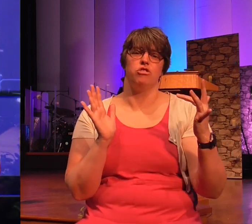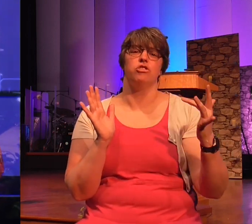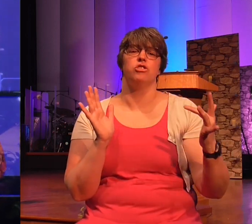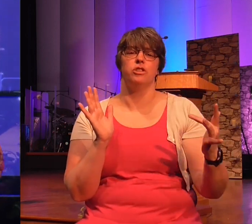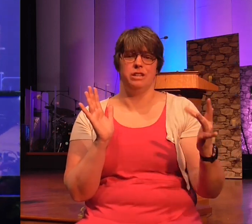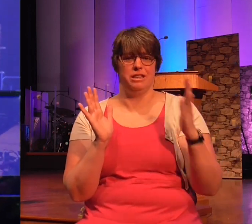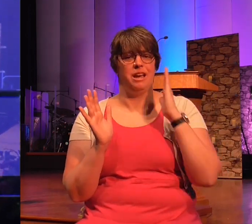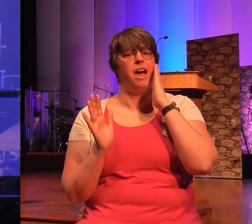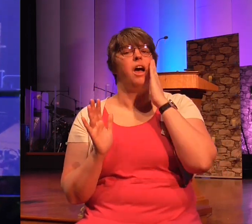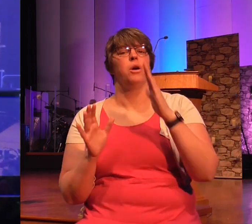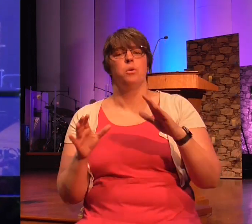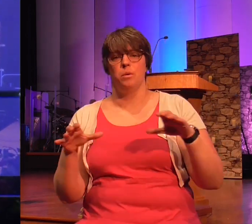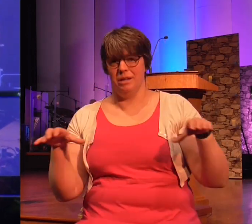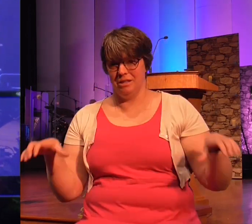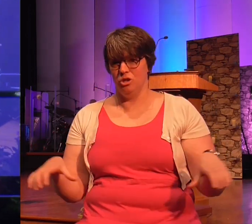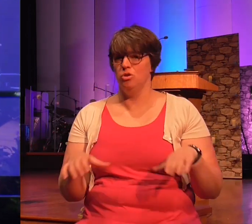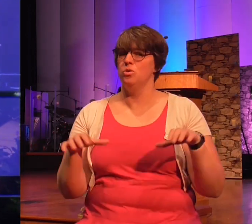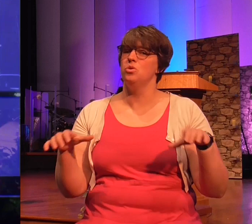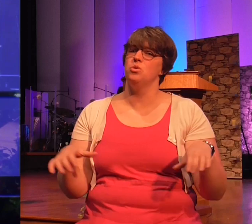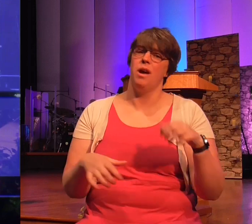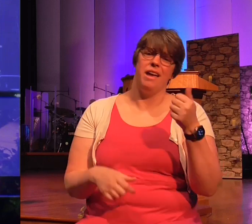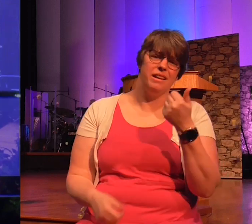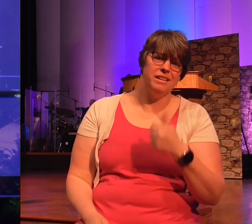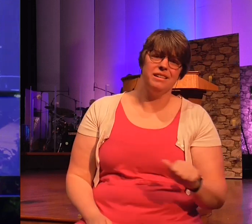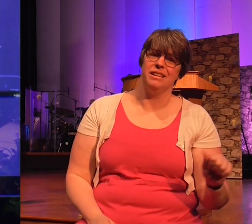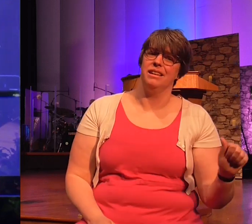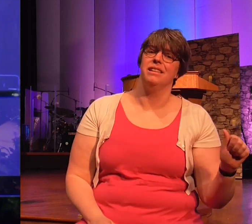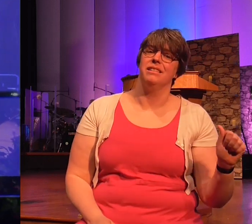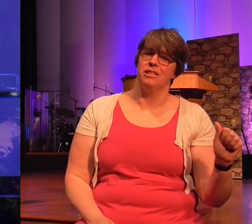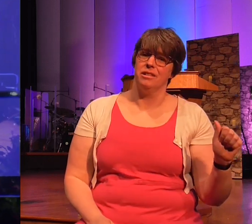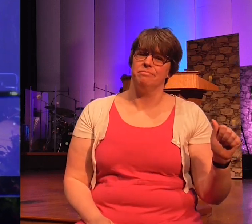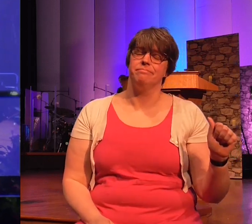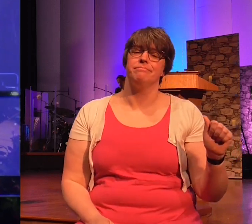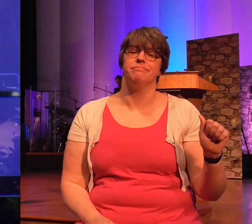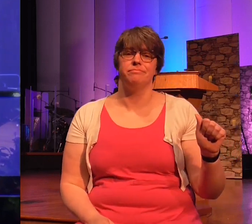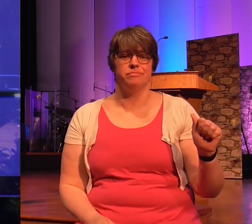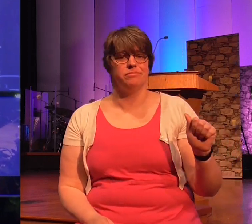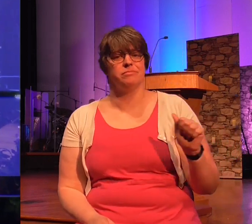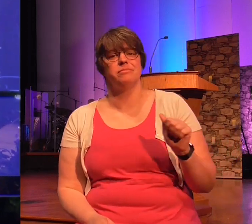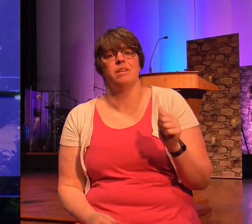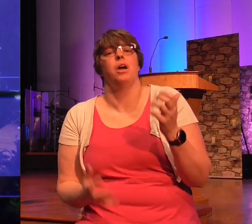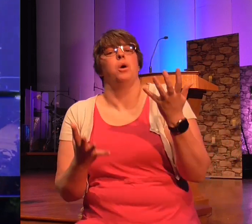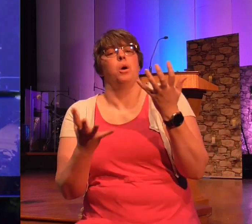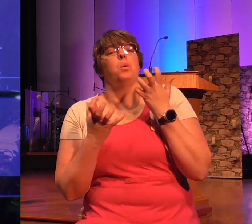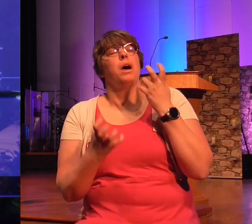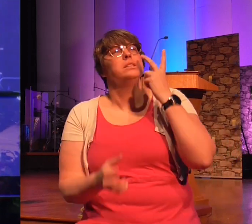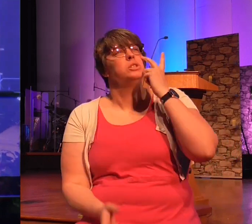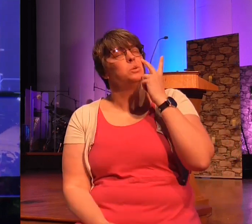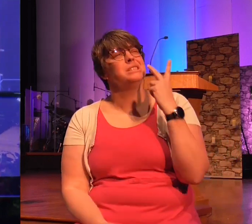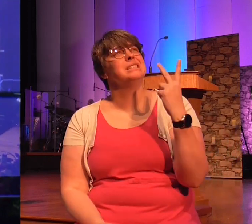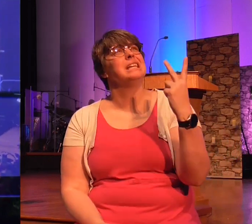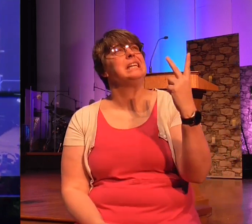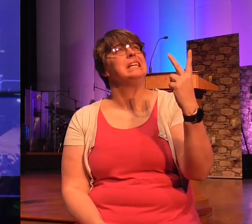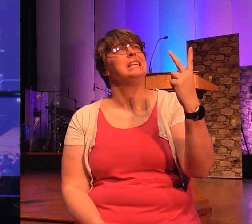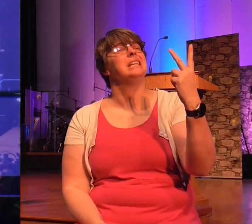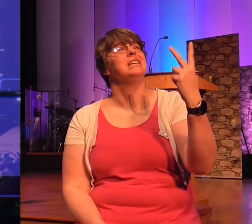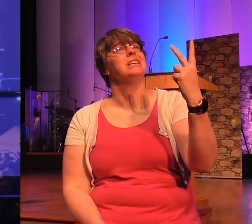I will do anything just to